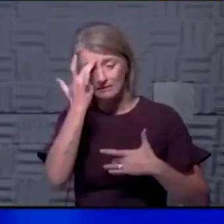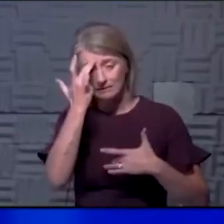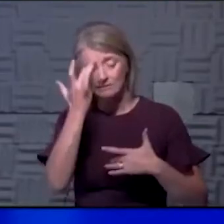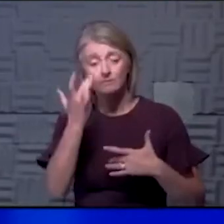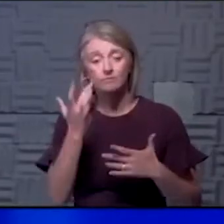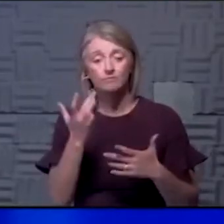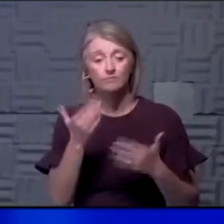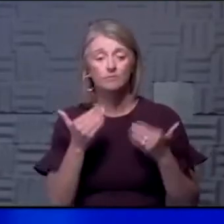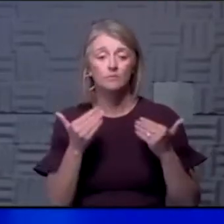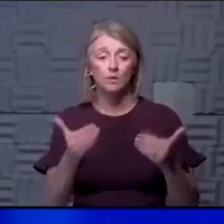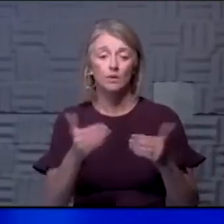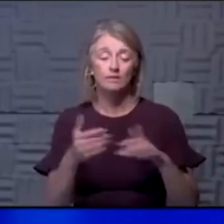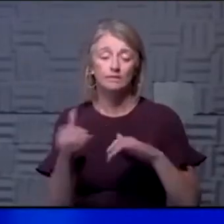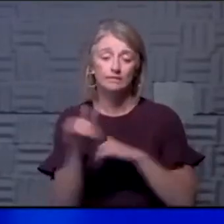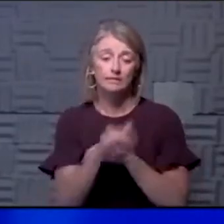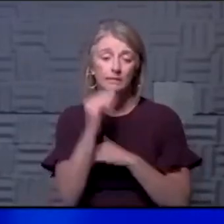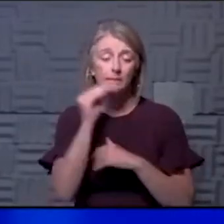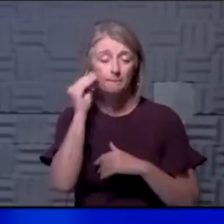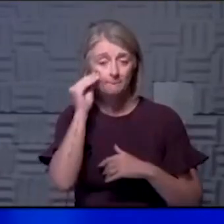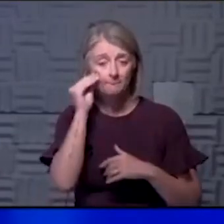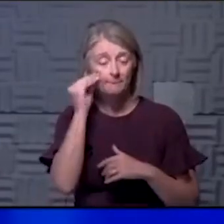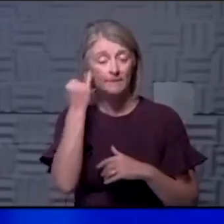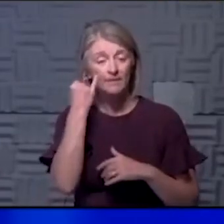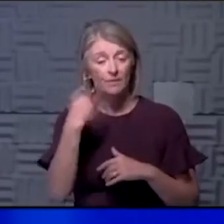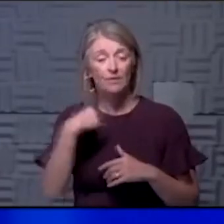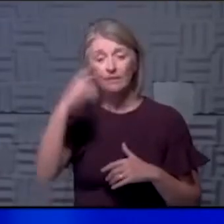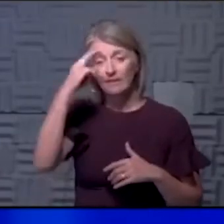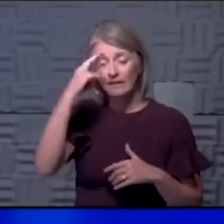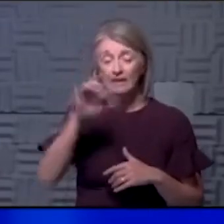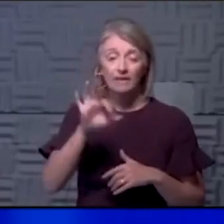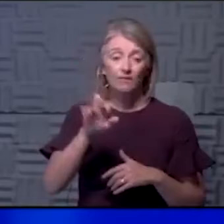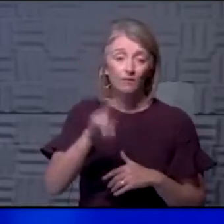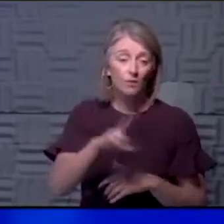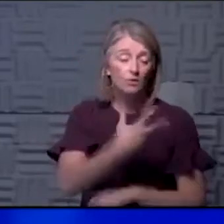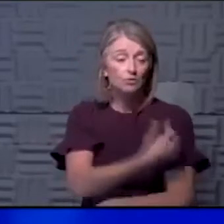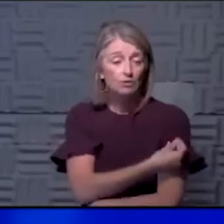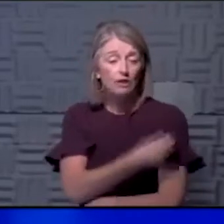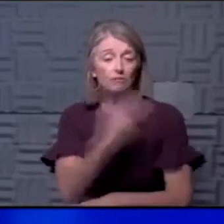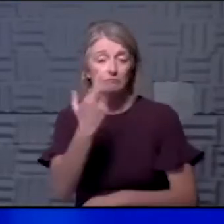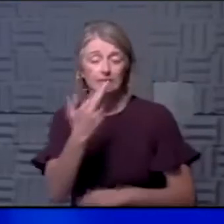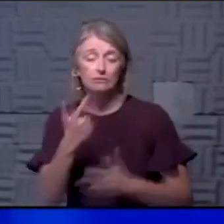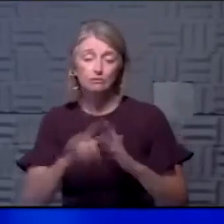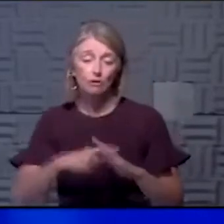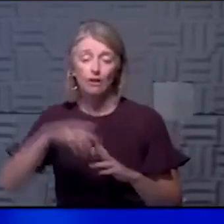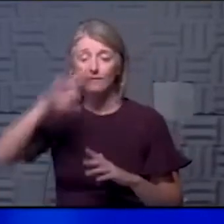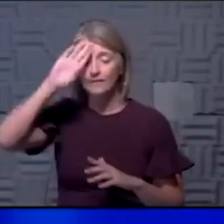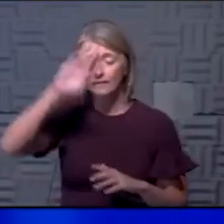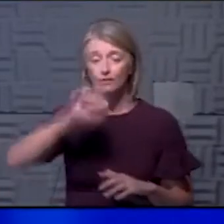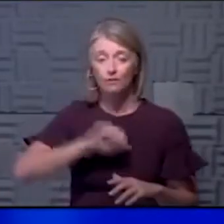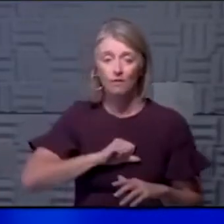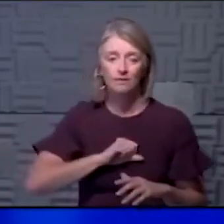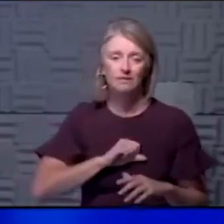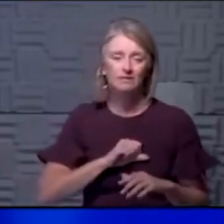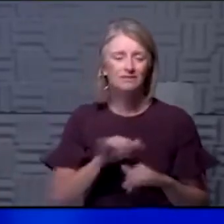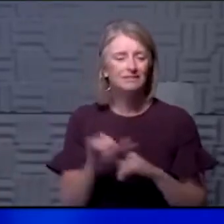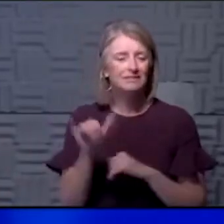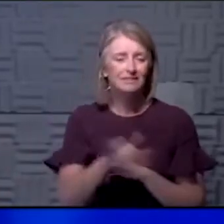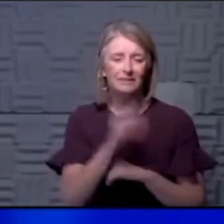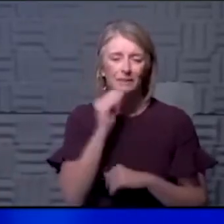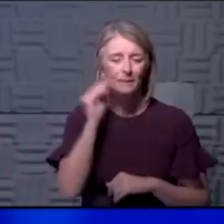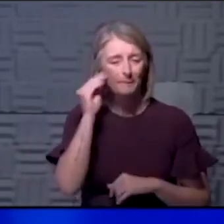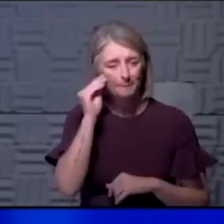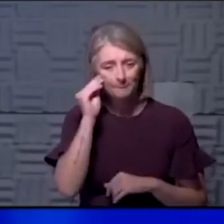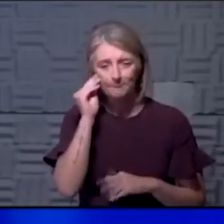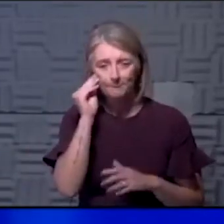we do want you to go ahead and shelter at home. Even if it's just you think it's all due to the influenza vaccine, if you start getting a little fever, still in cough, just shelter and stay